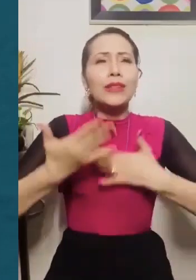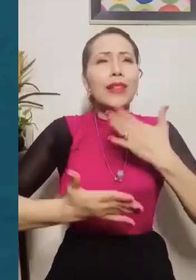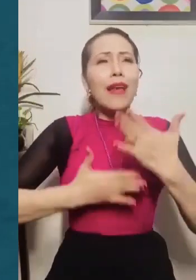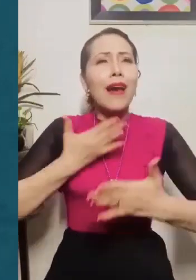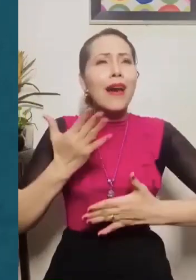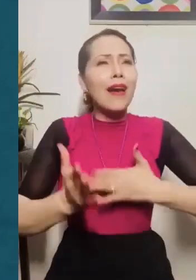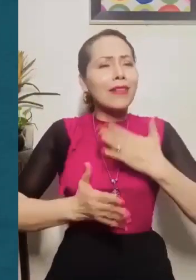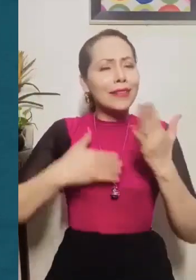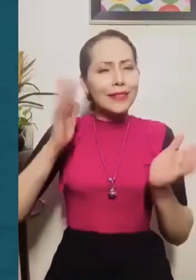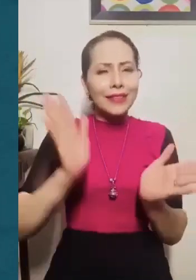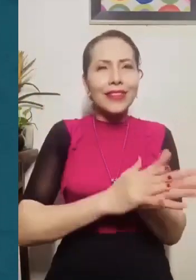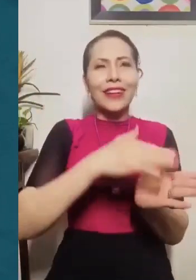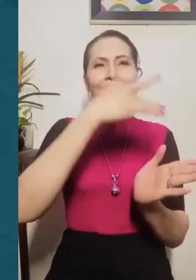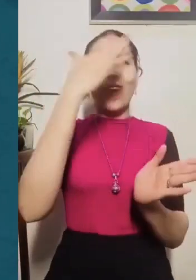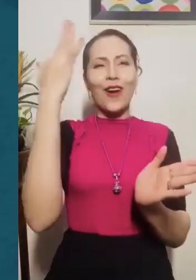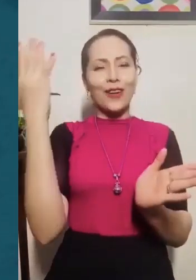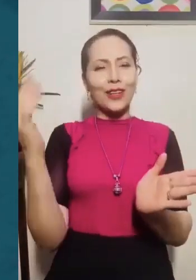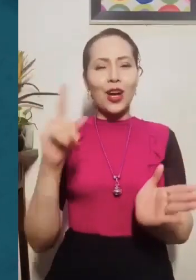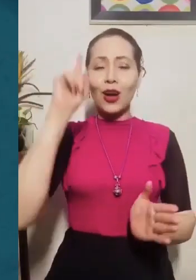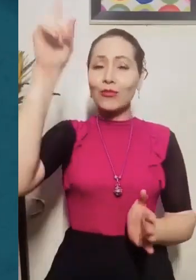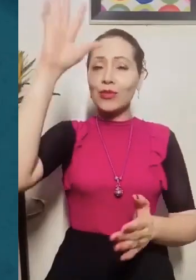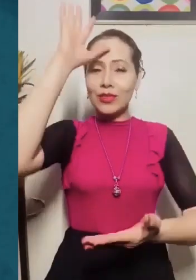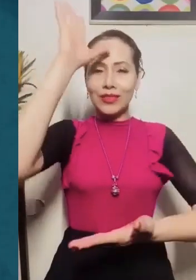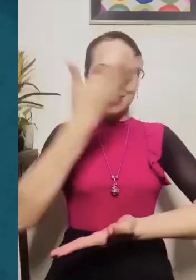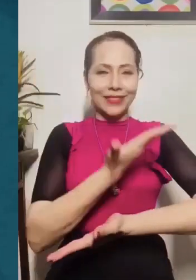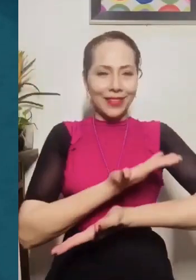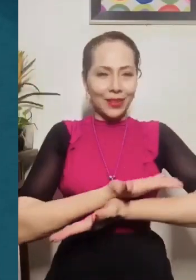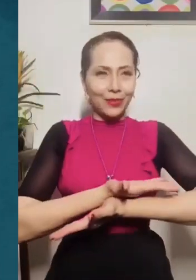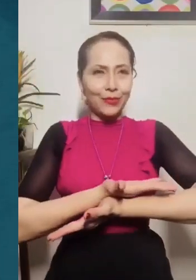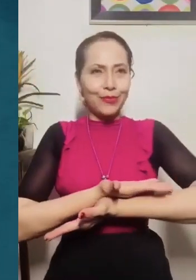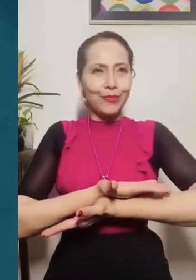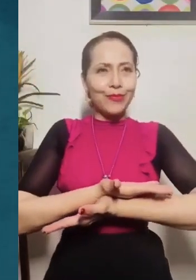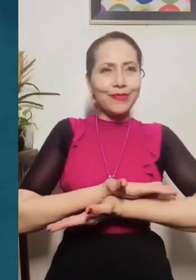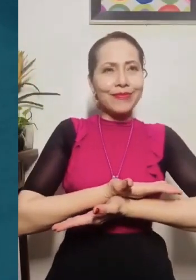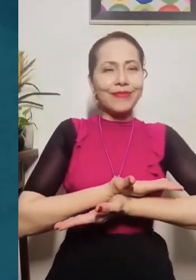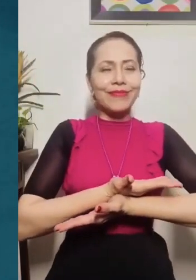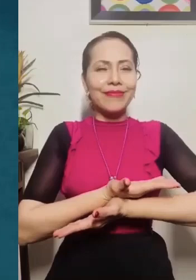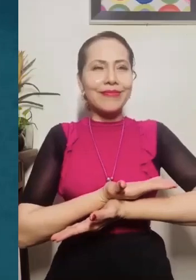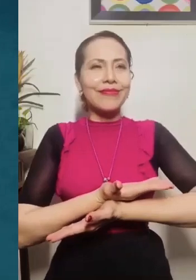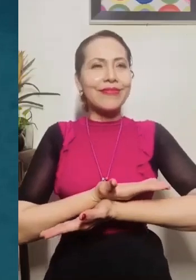people, even lighting the glory of your Son.